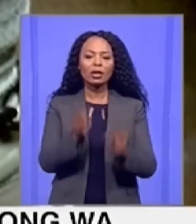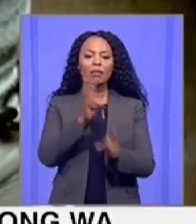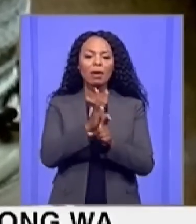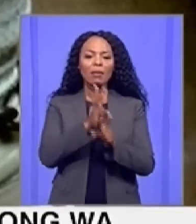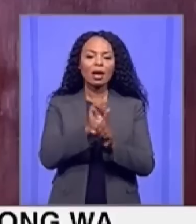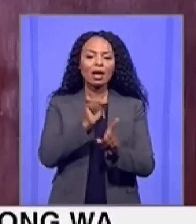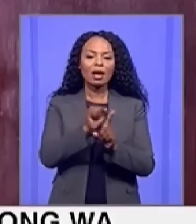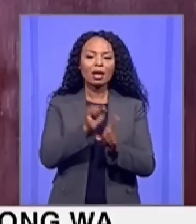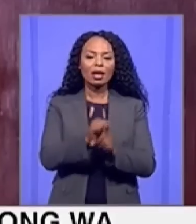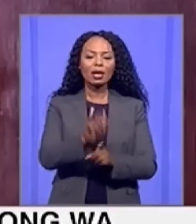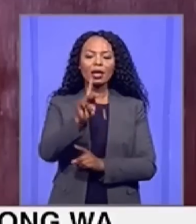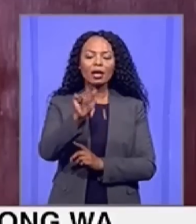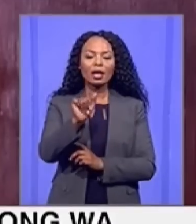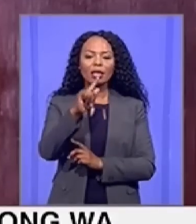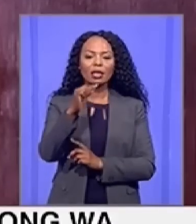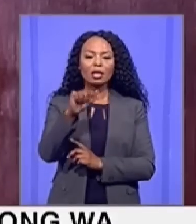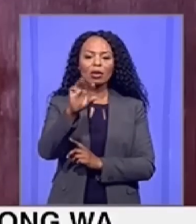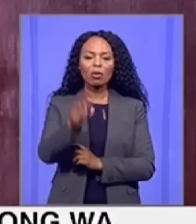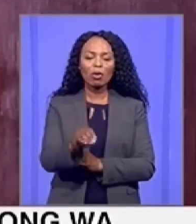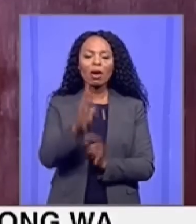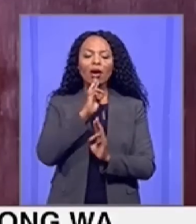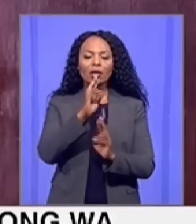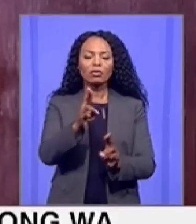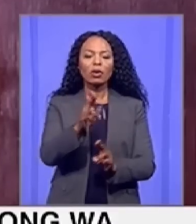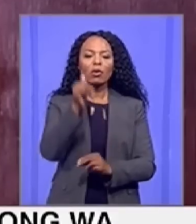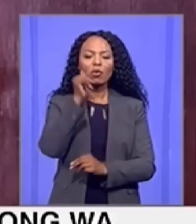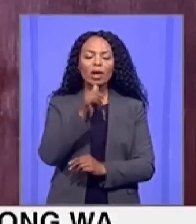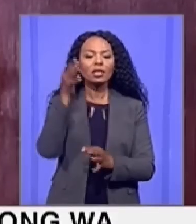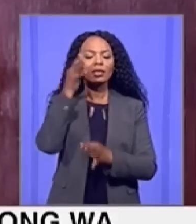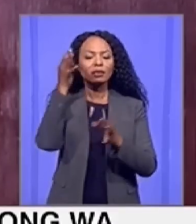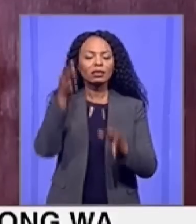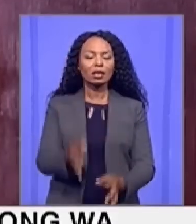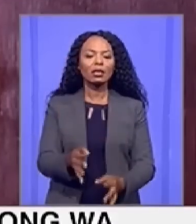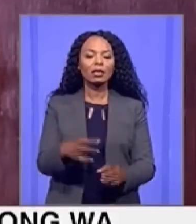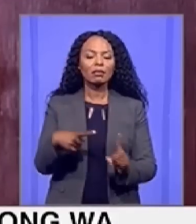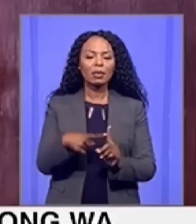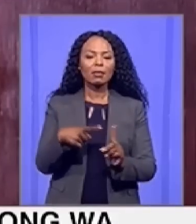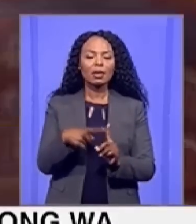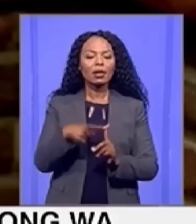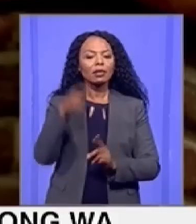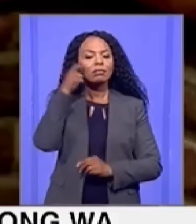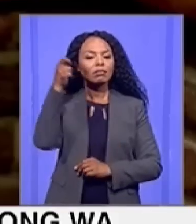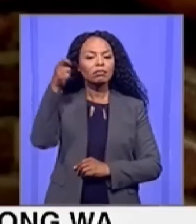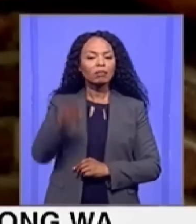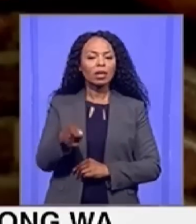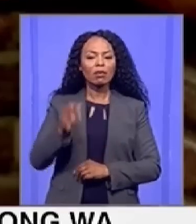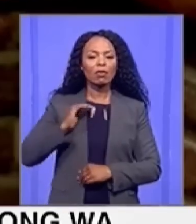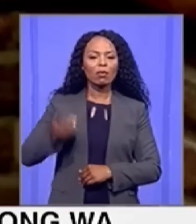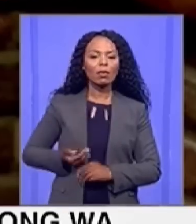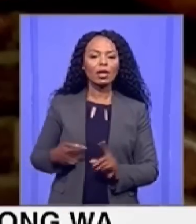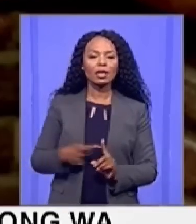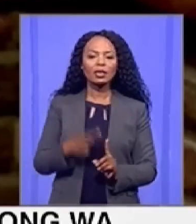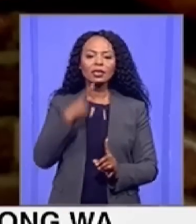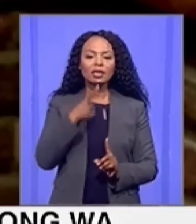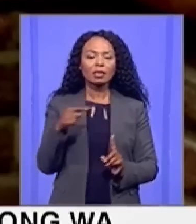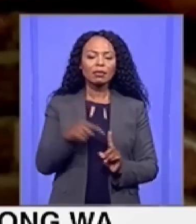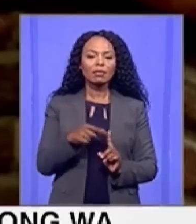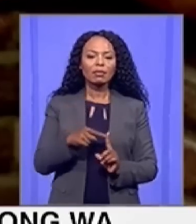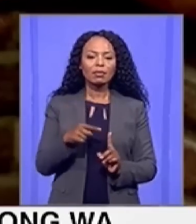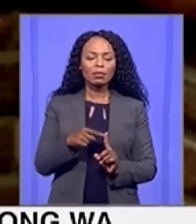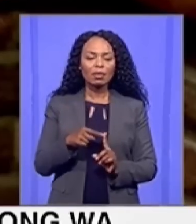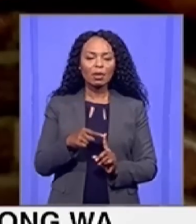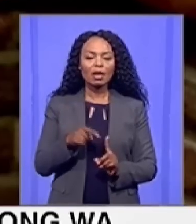Bereng di ne di a arabiwa. Fa a ntsha katlholo ya gagwe Magistrata Estelle de Lange o na re Makutumana e ne le motlhami